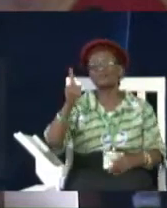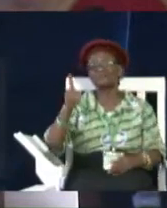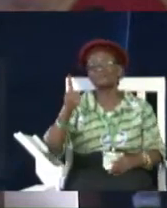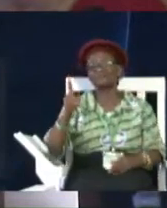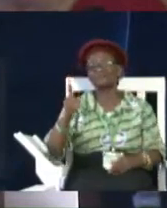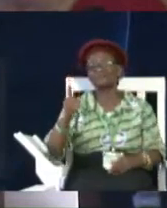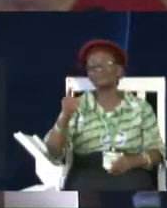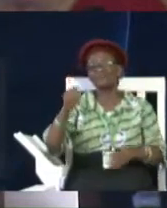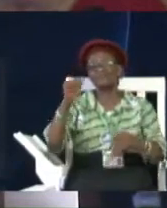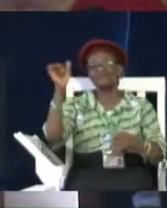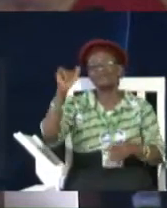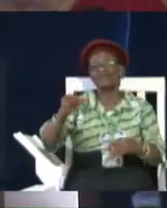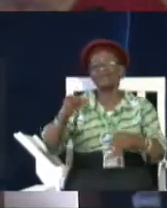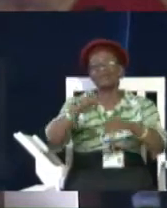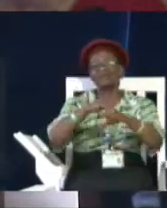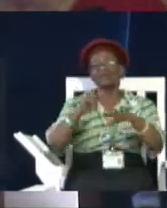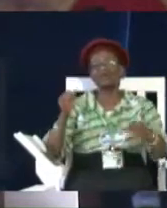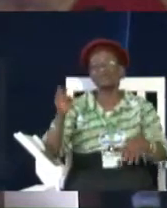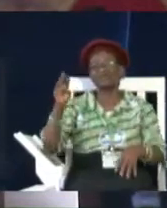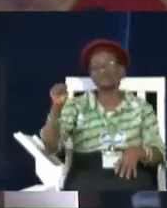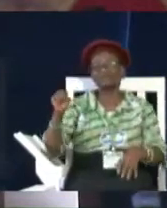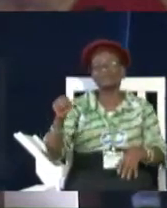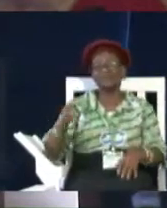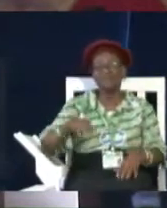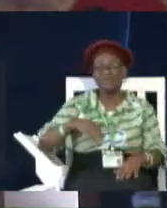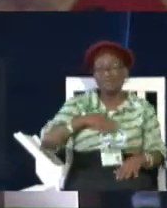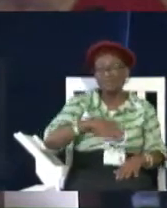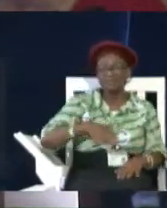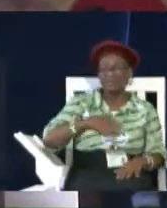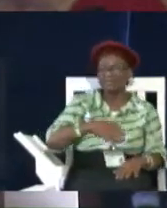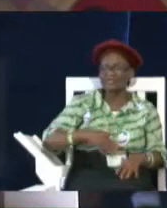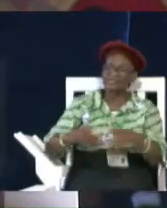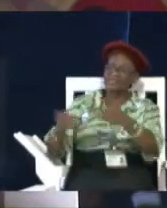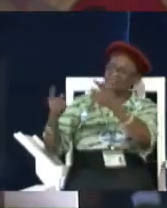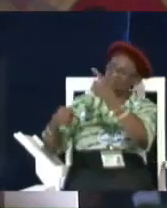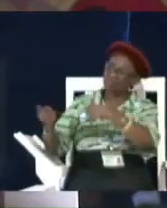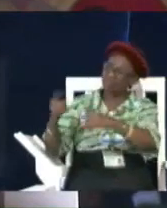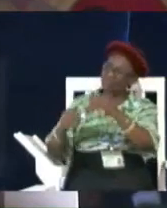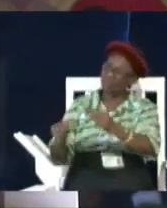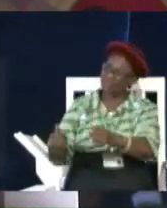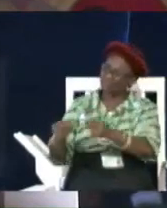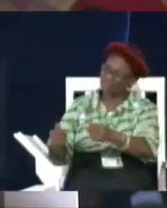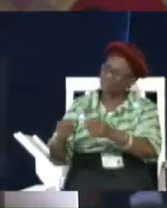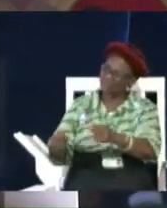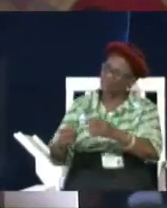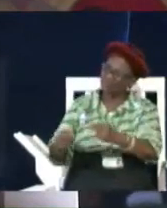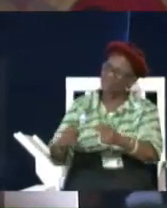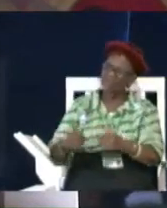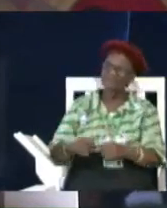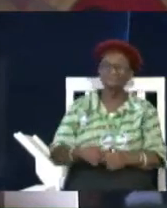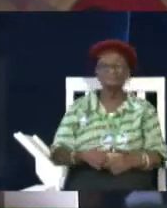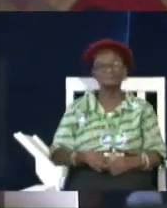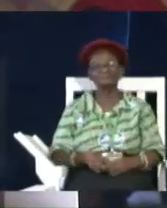They called him. Please come immediately.